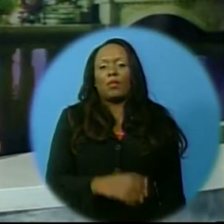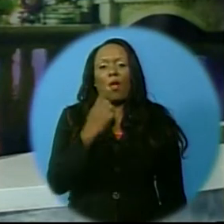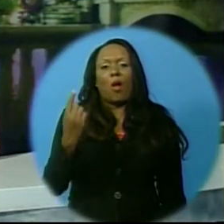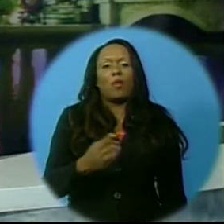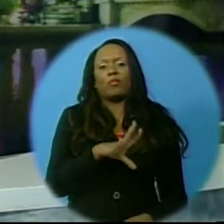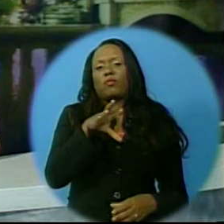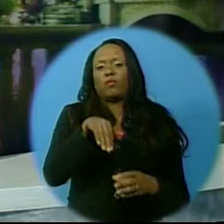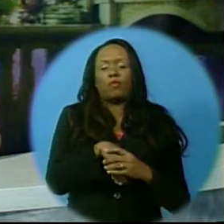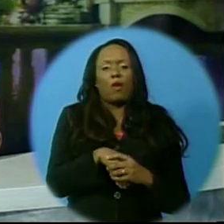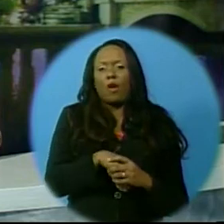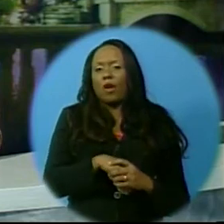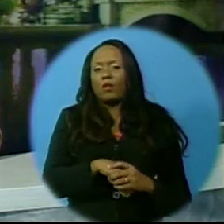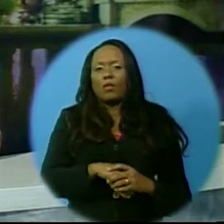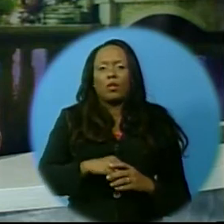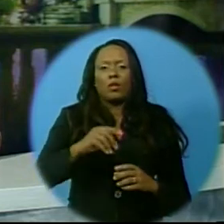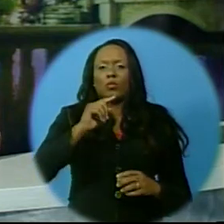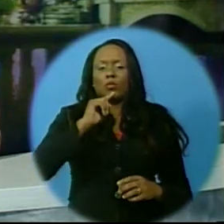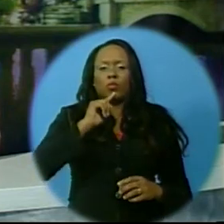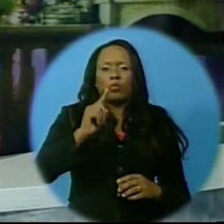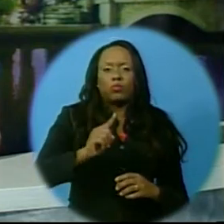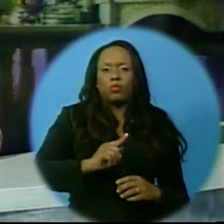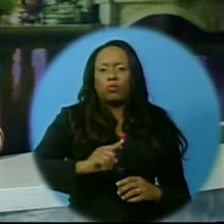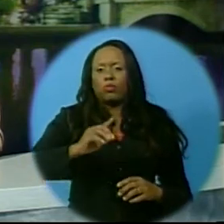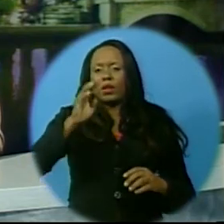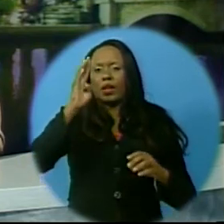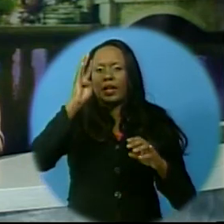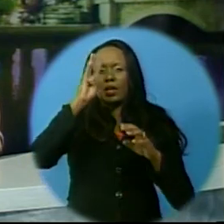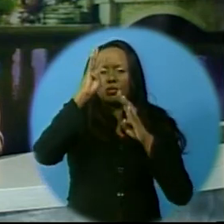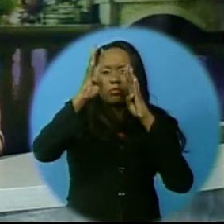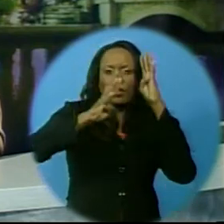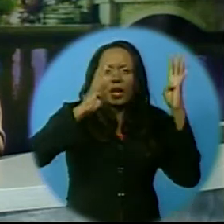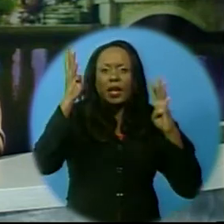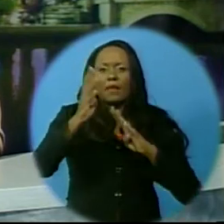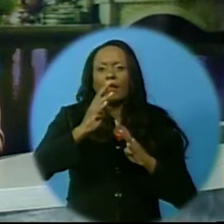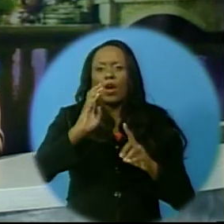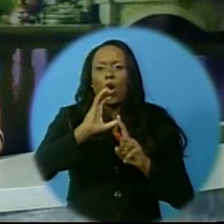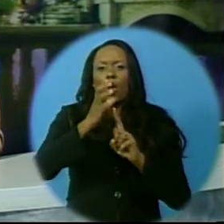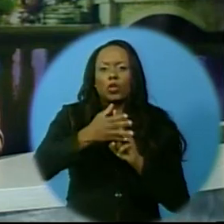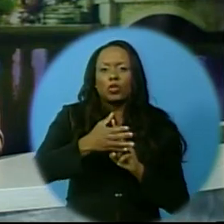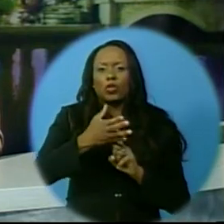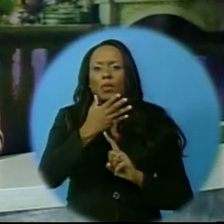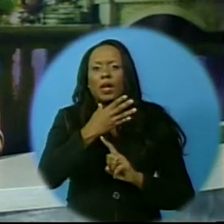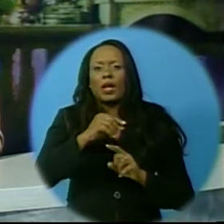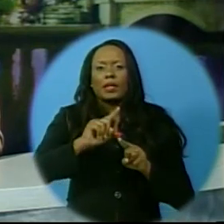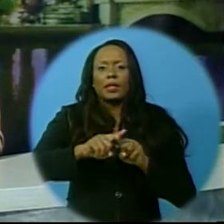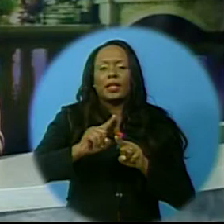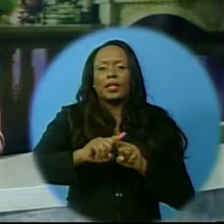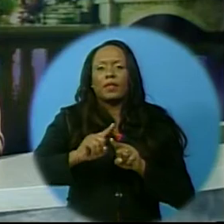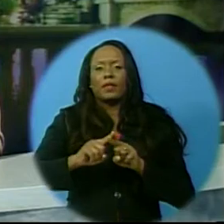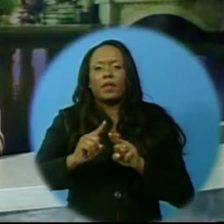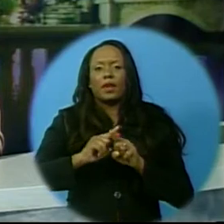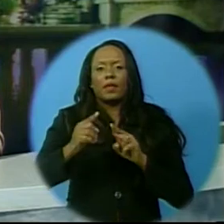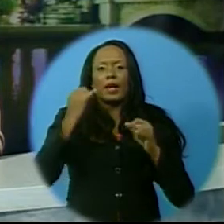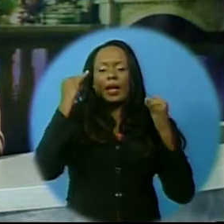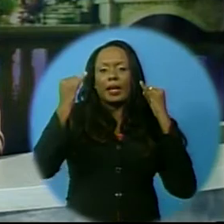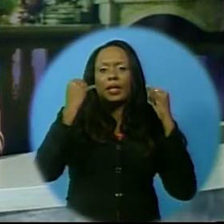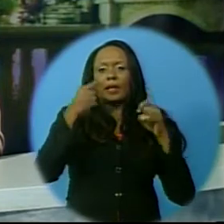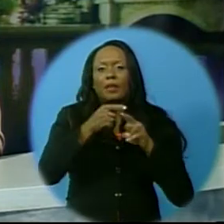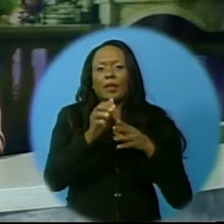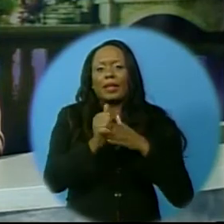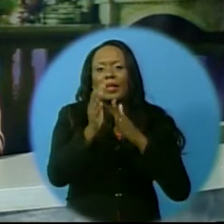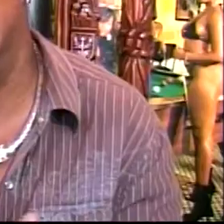The longtime producer was very impressed with the creativity of the costumes and the marketing ploys used by the student band leaders.